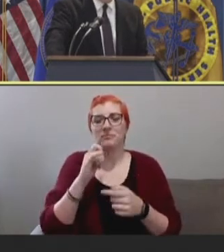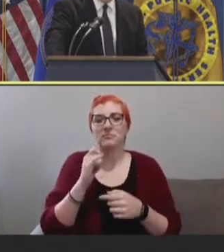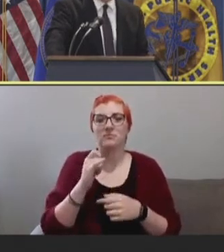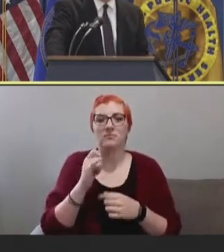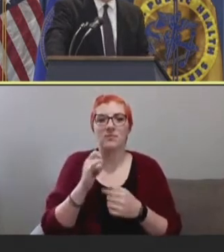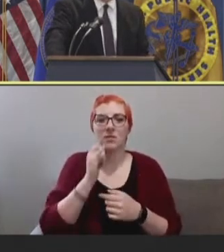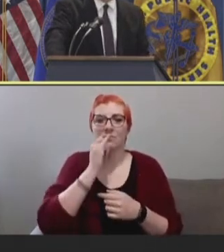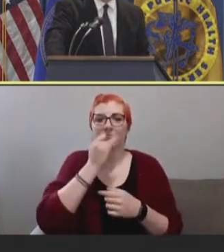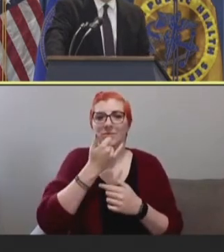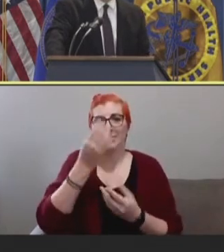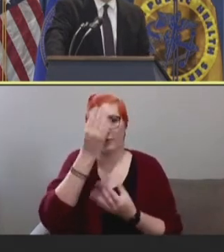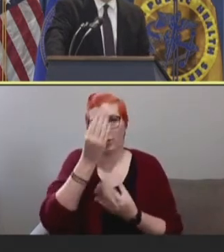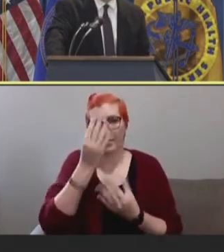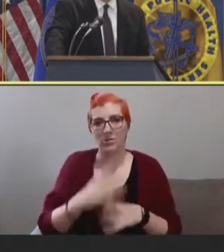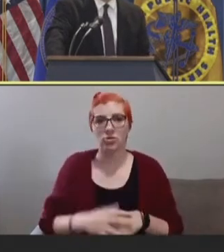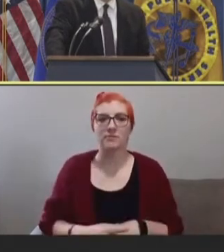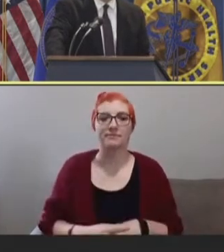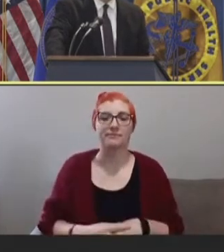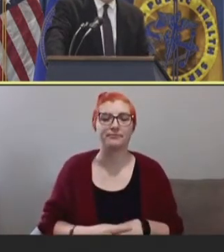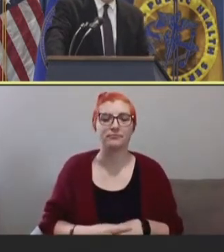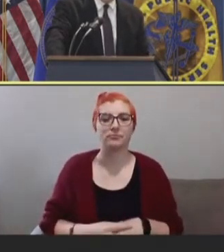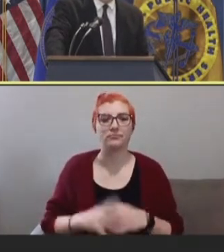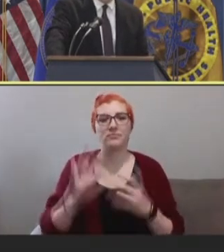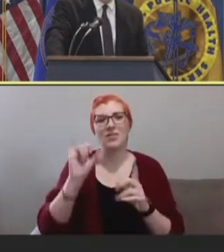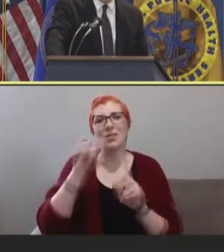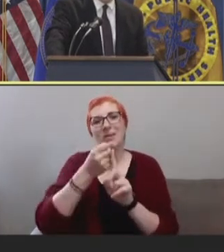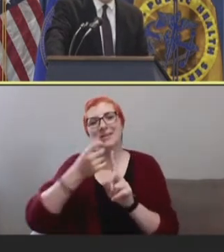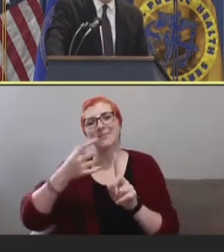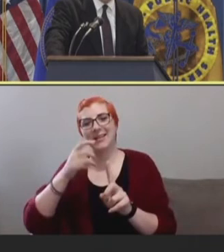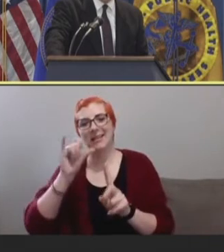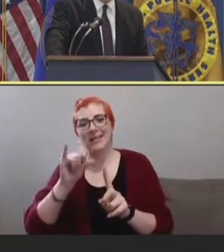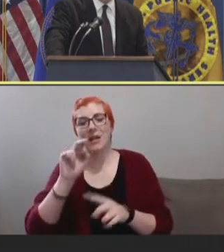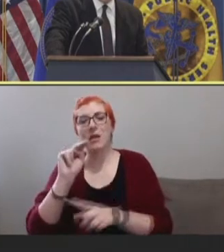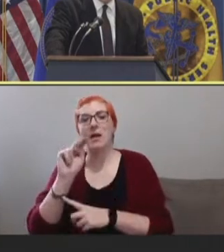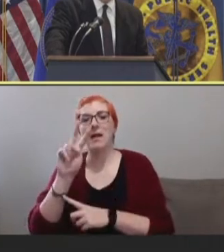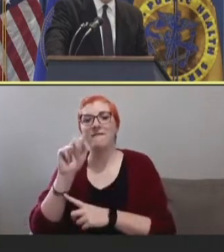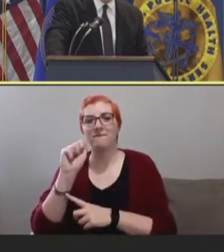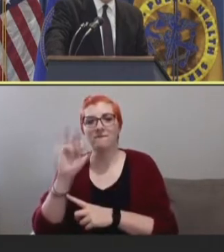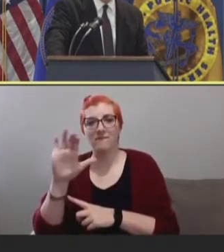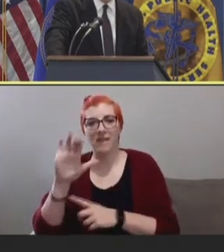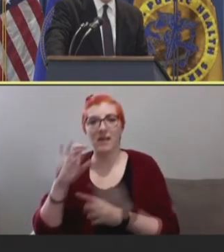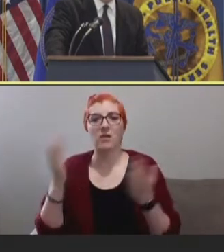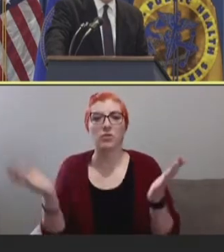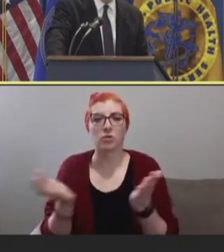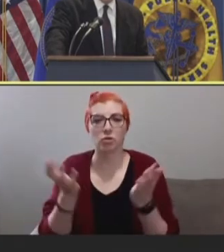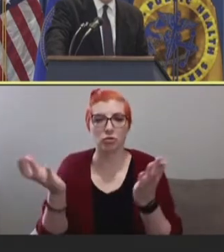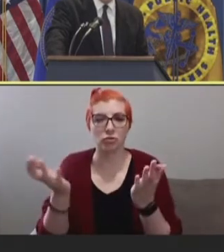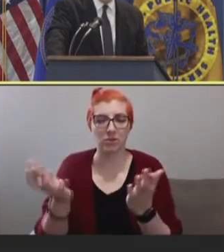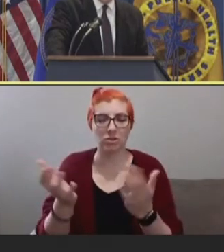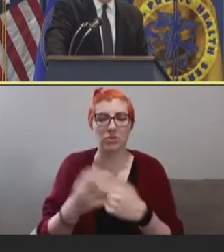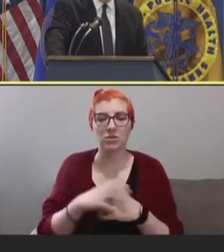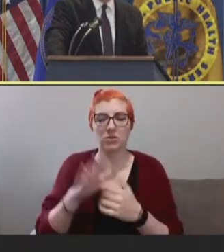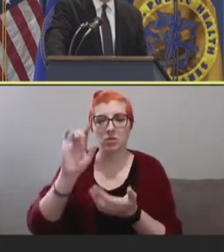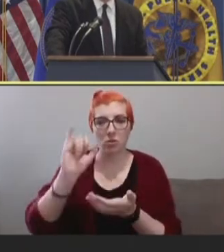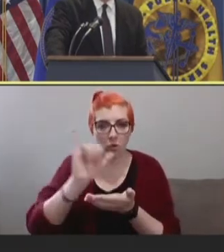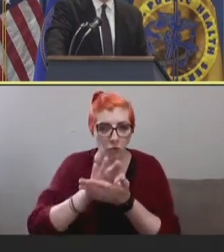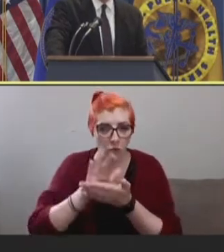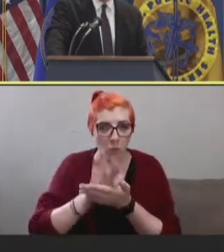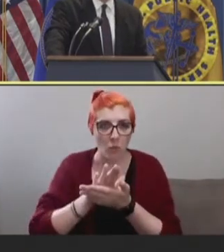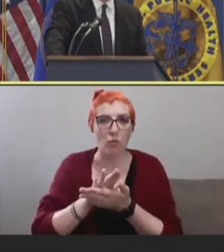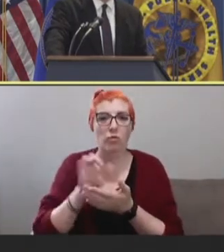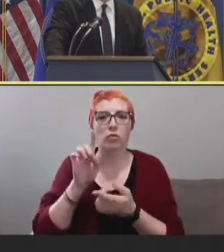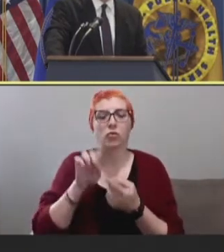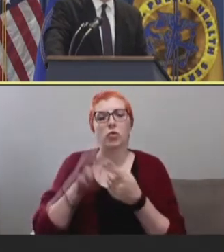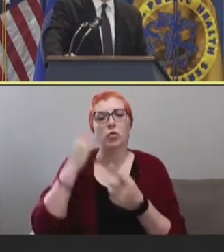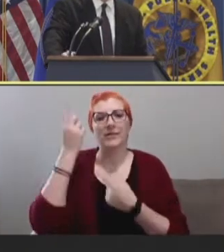It's sort of expanding on this. The NVAC encourages these schools to